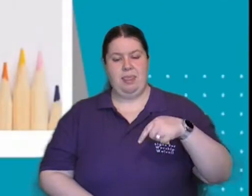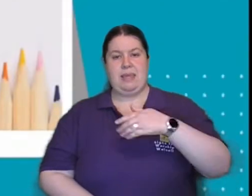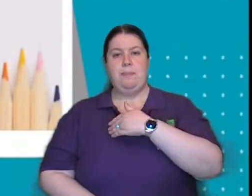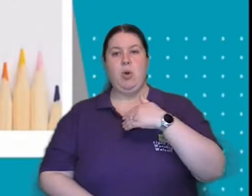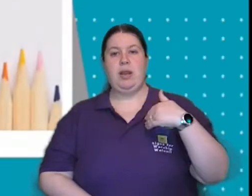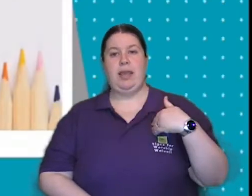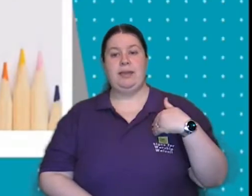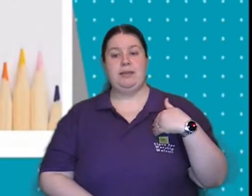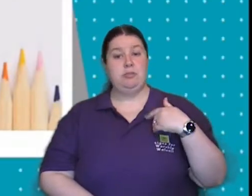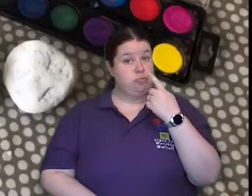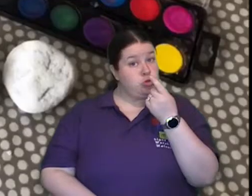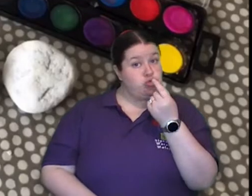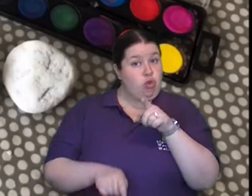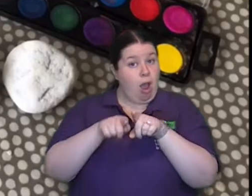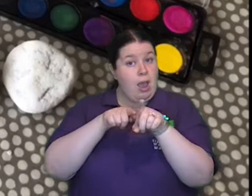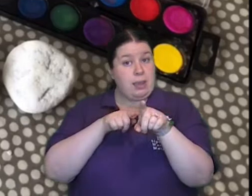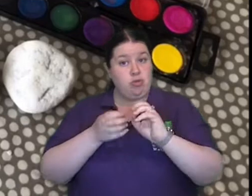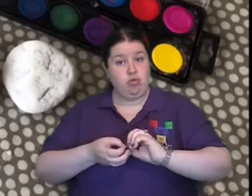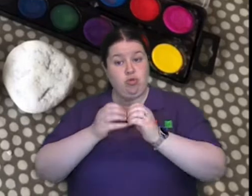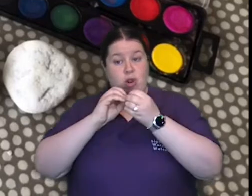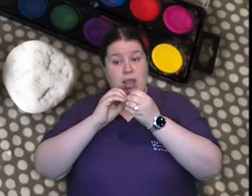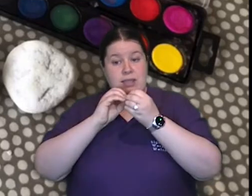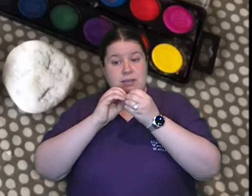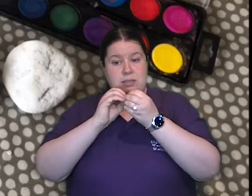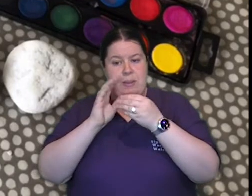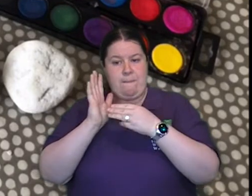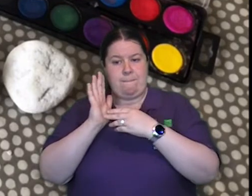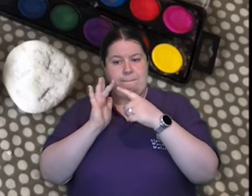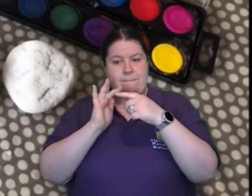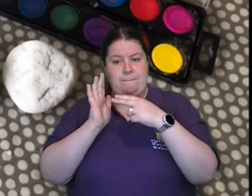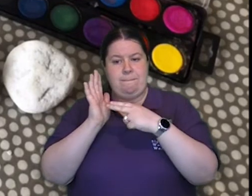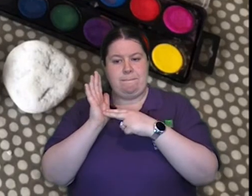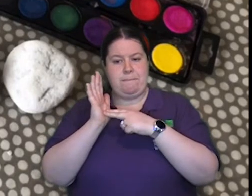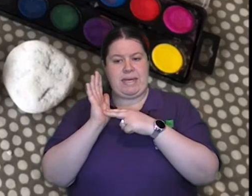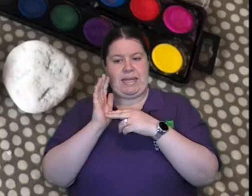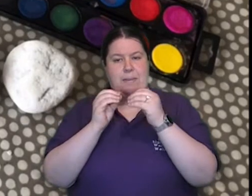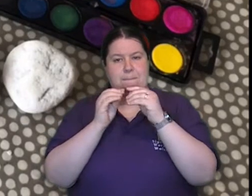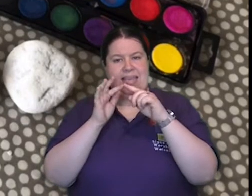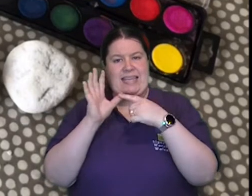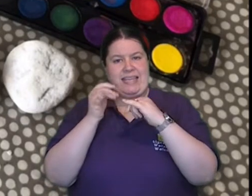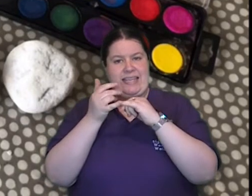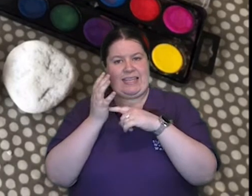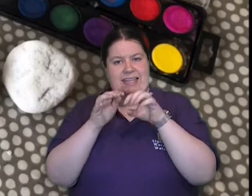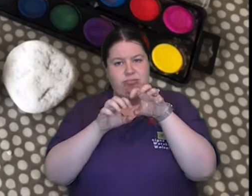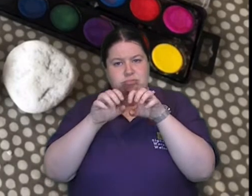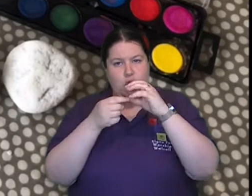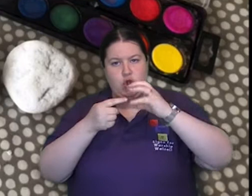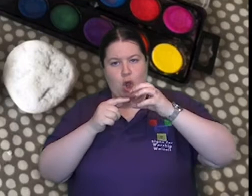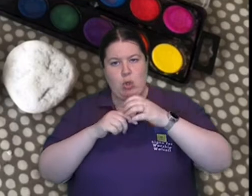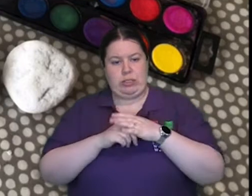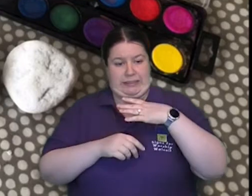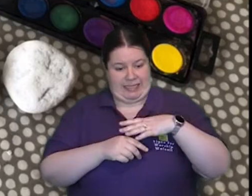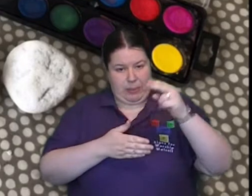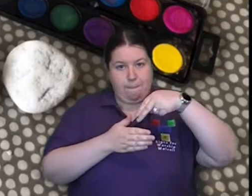This morning, you could have a try at making some mini beast stones. You'll need some paint and some stones from